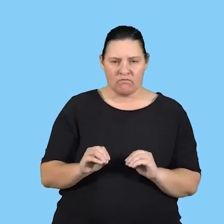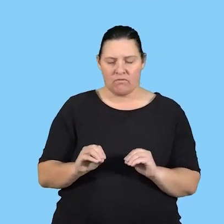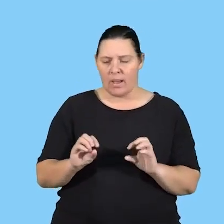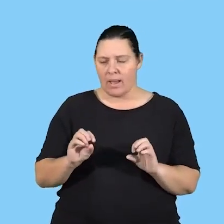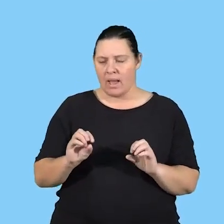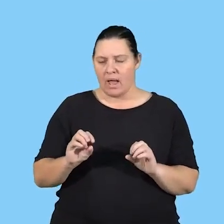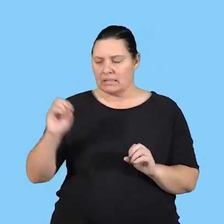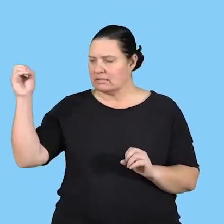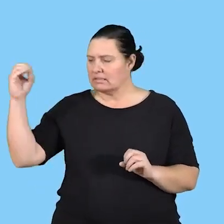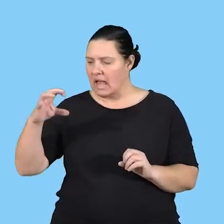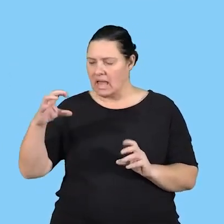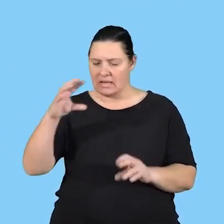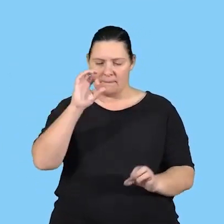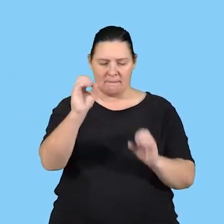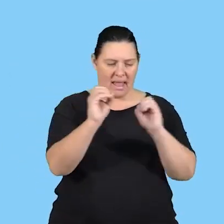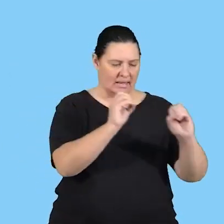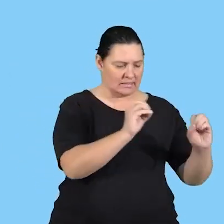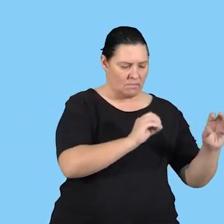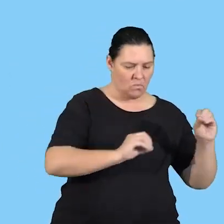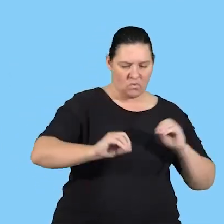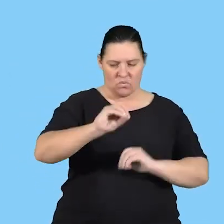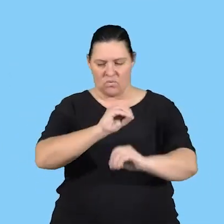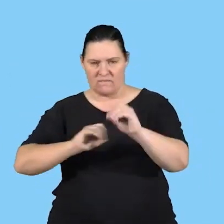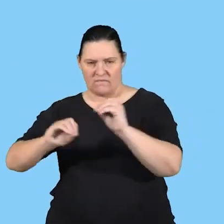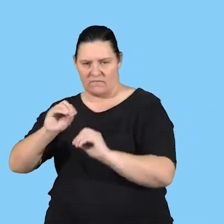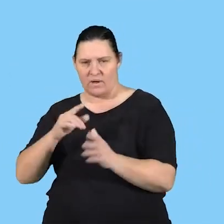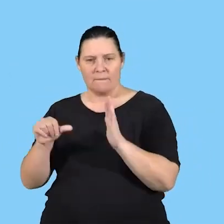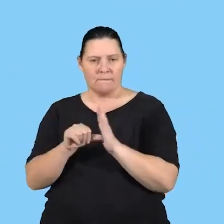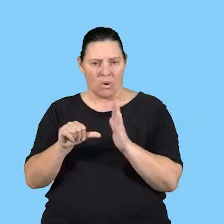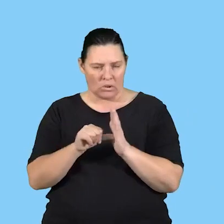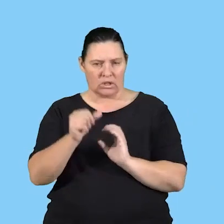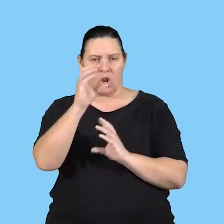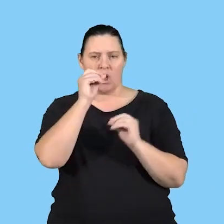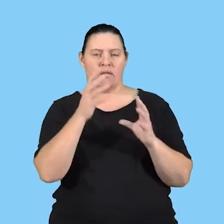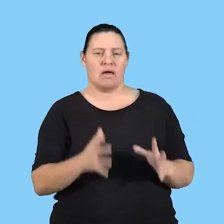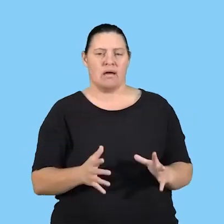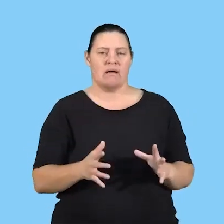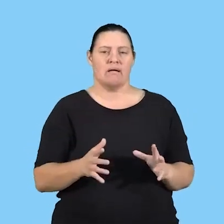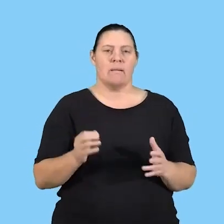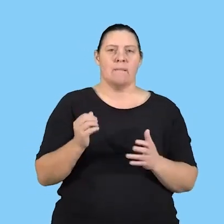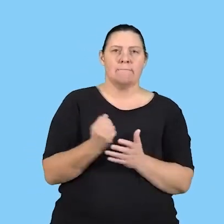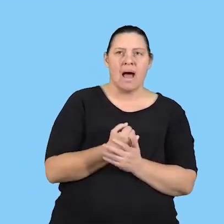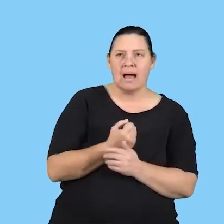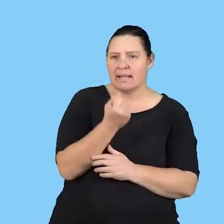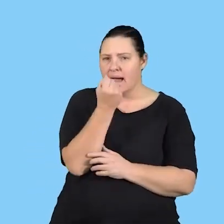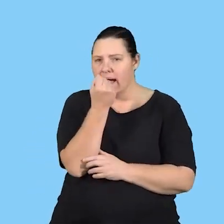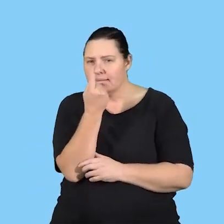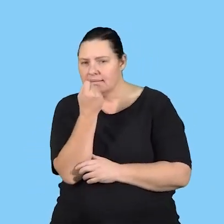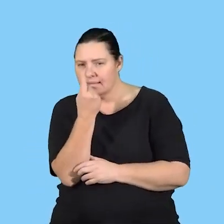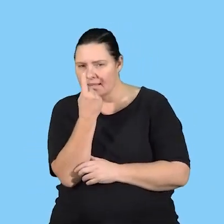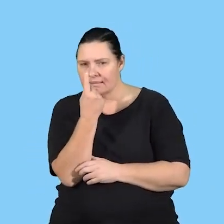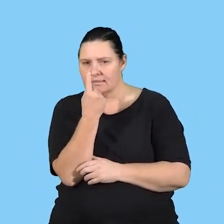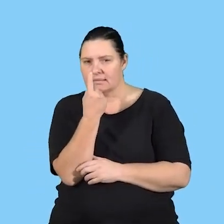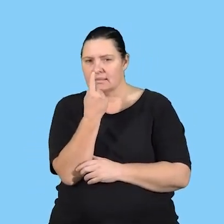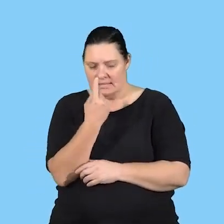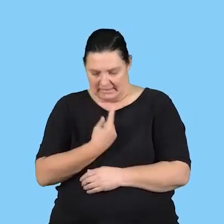planets, it's important for learners to come to an understanding